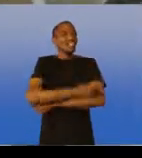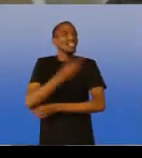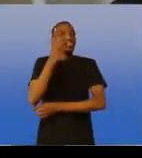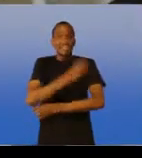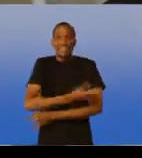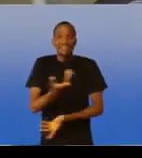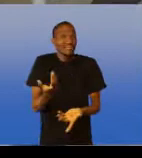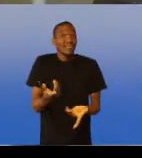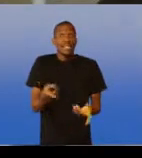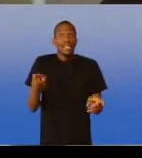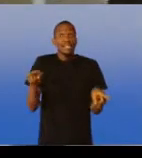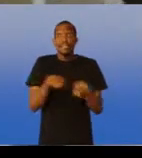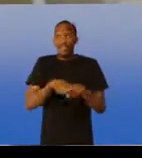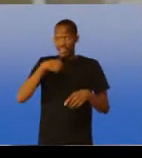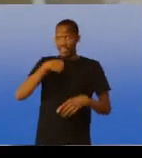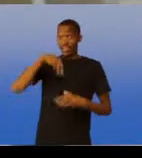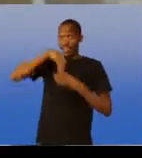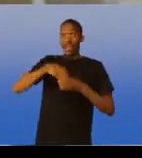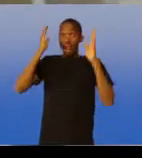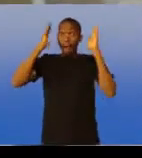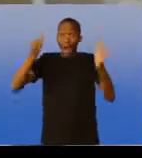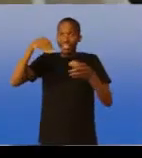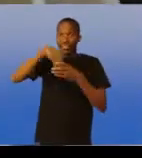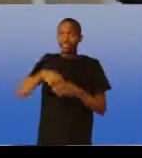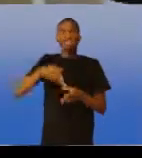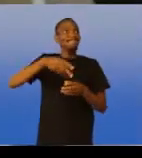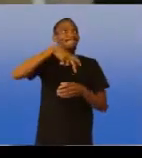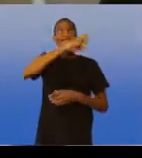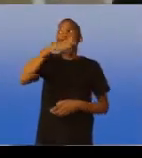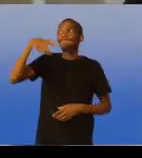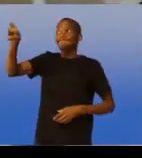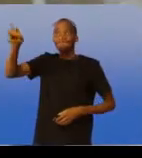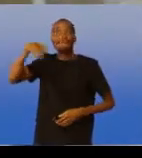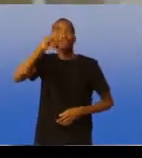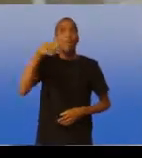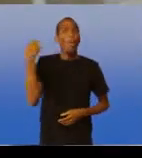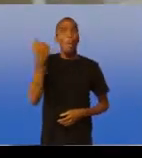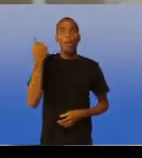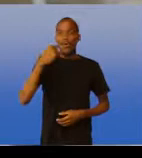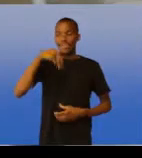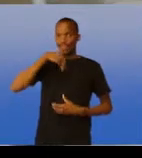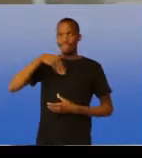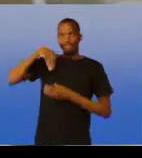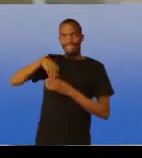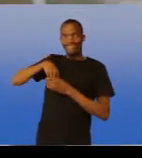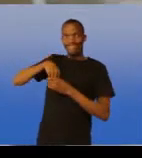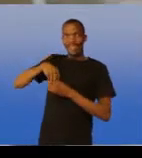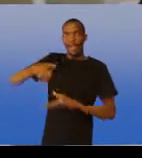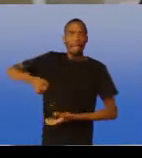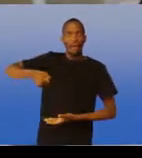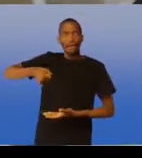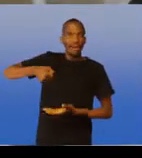I'm in the bus or anywhere where I'm going with my medication, taking